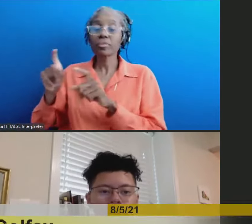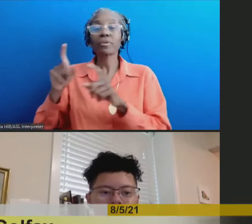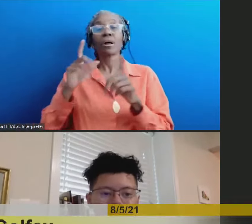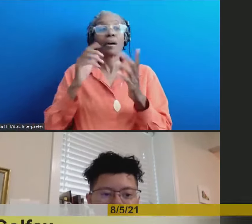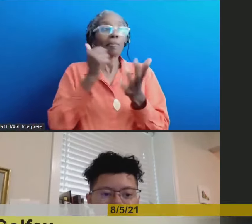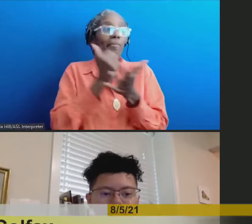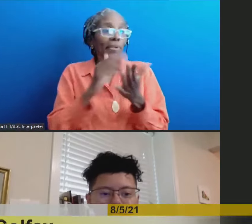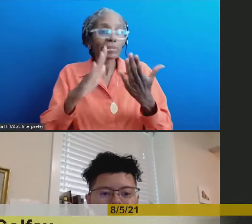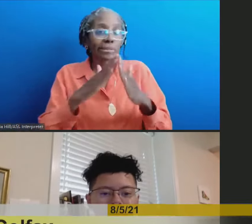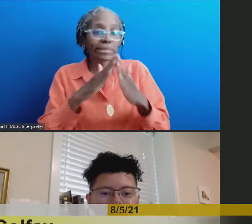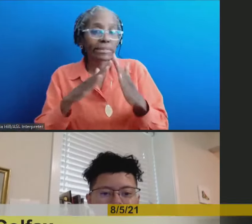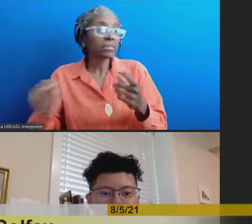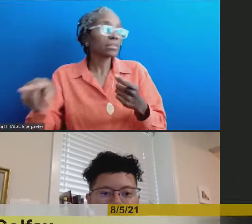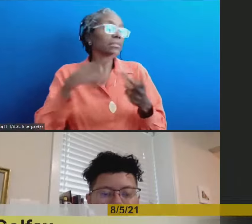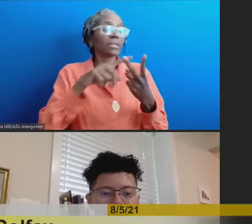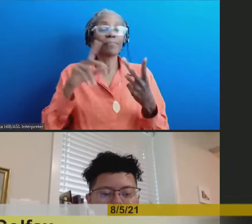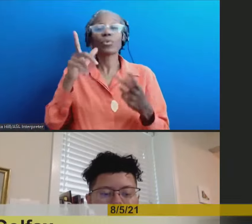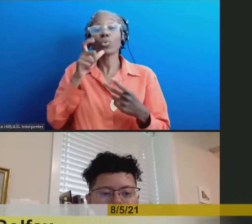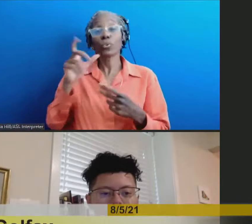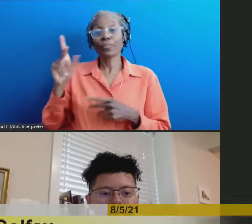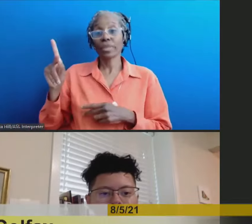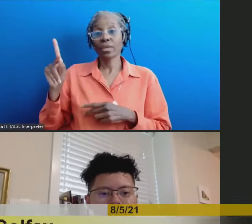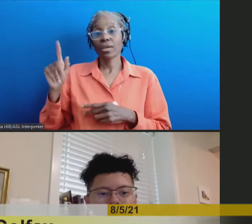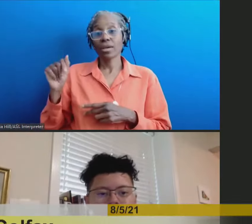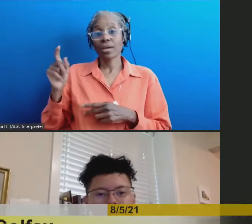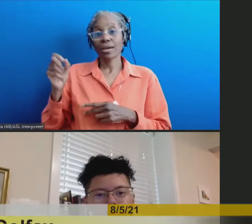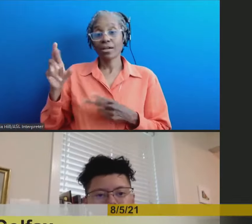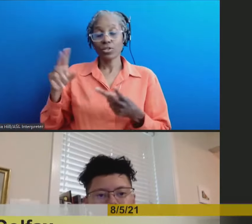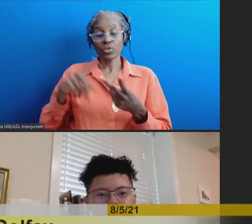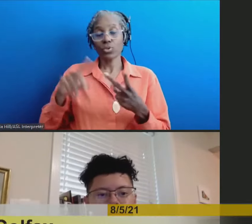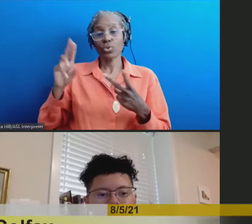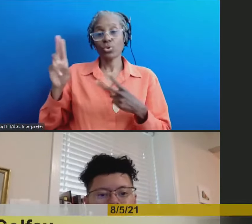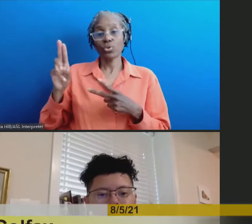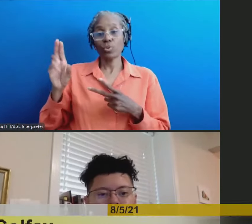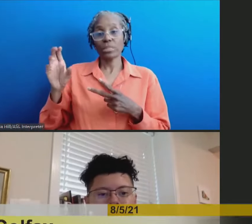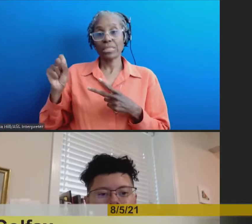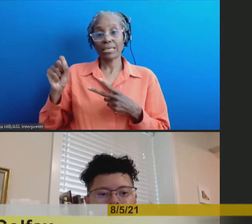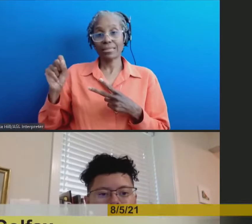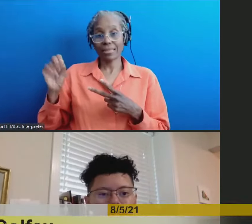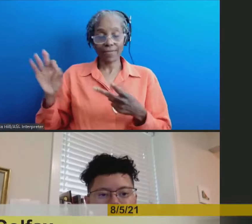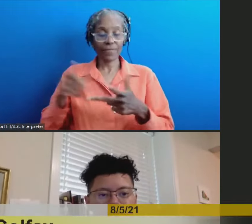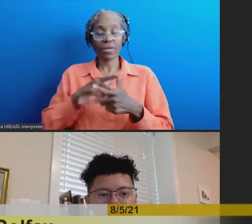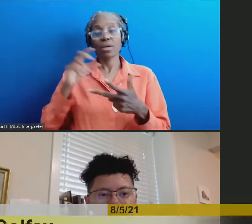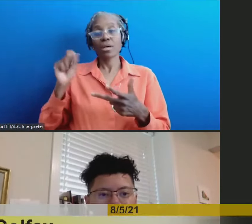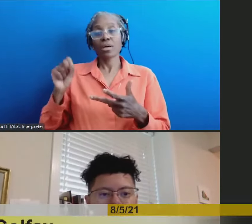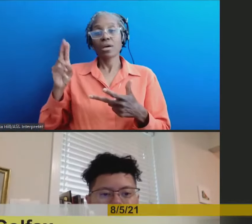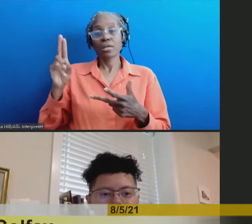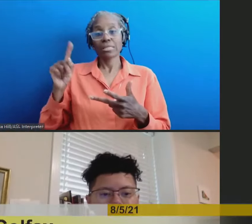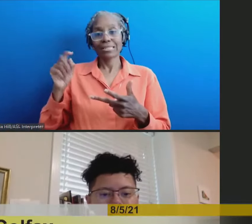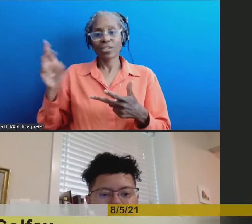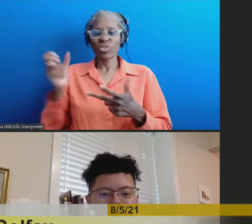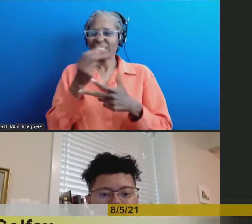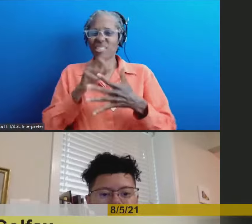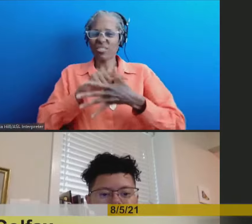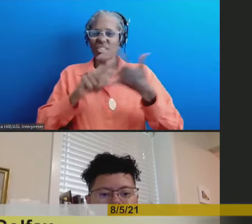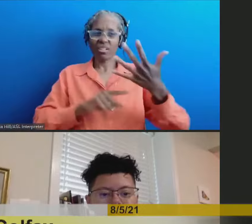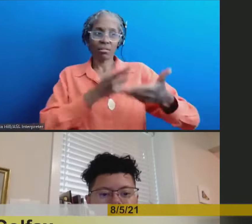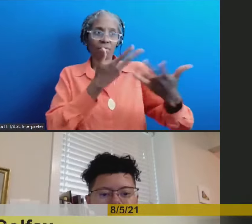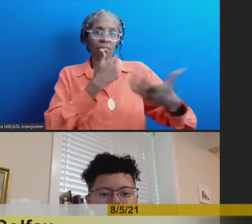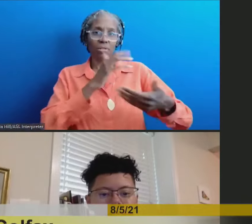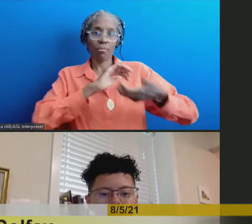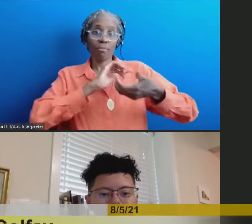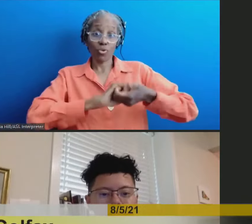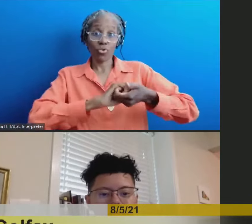healthcare system partners, Kaiser, UCSF, Sutter, and so forth, to expand testing. I know that people who